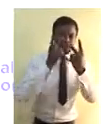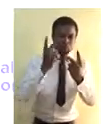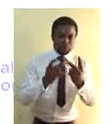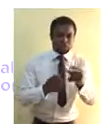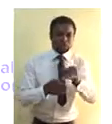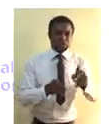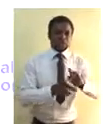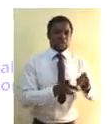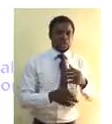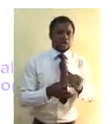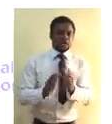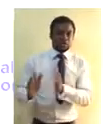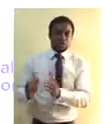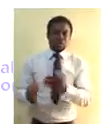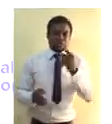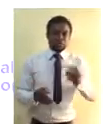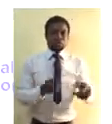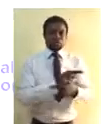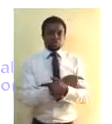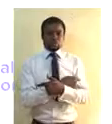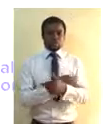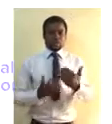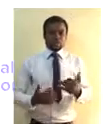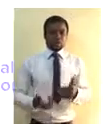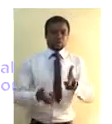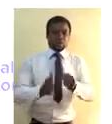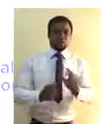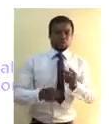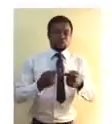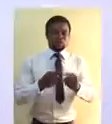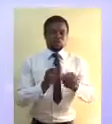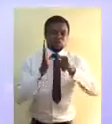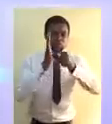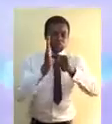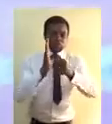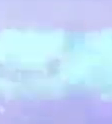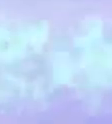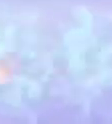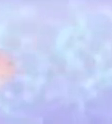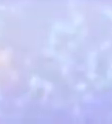and the package for today. Now let's go right into the show.